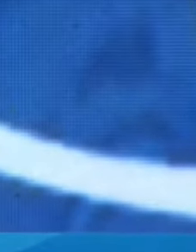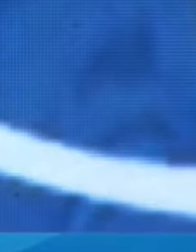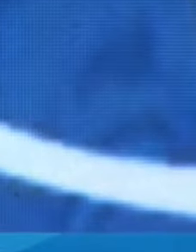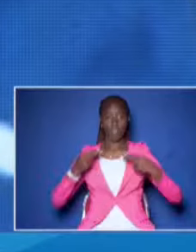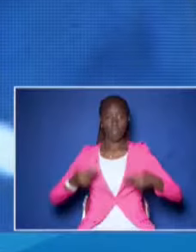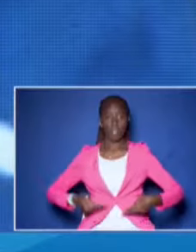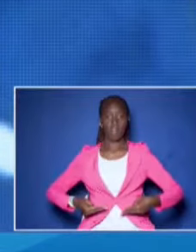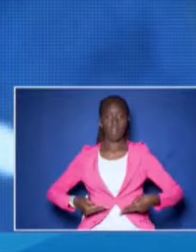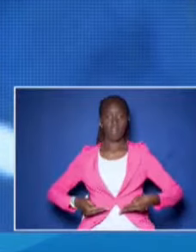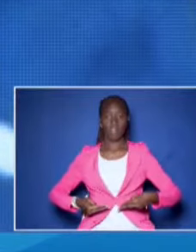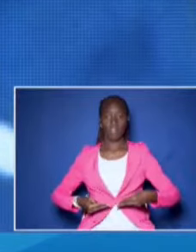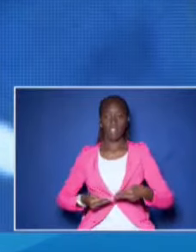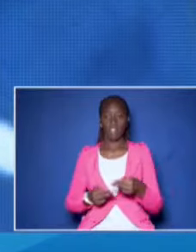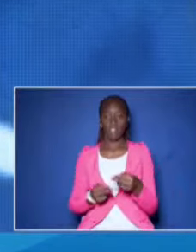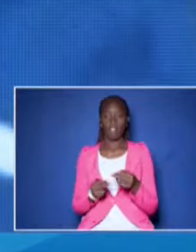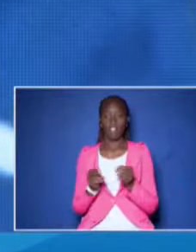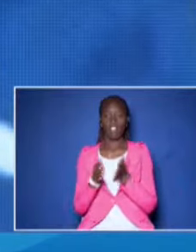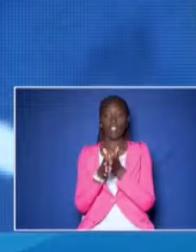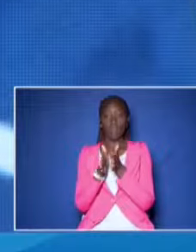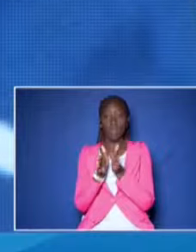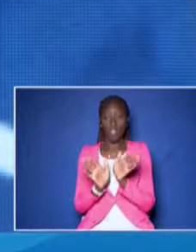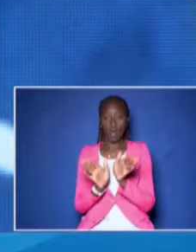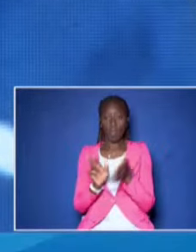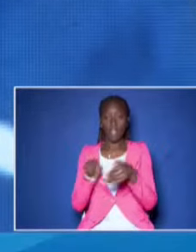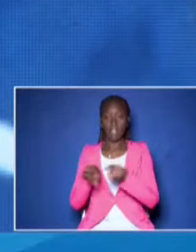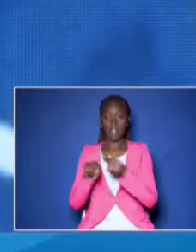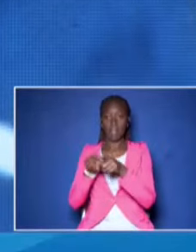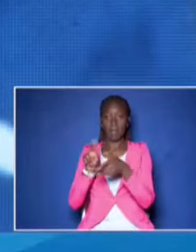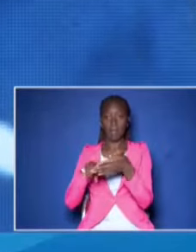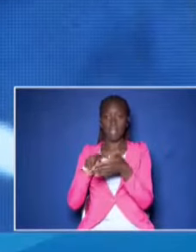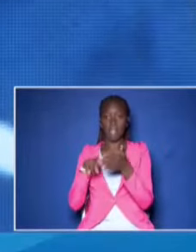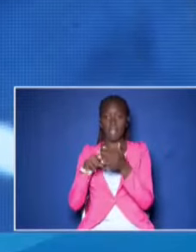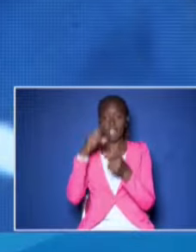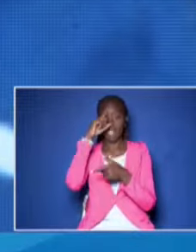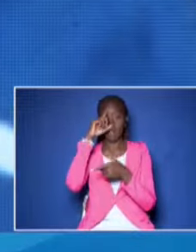race needs to be opened read and